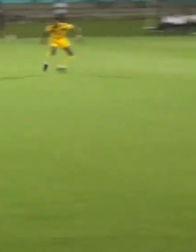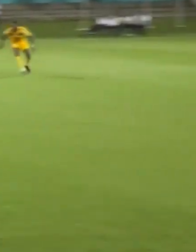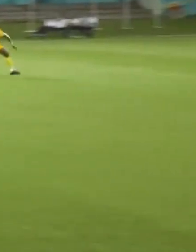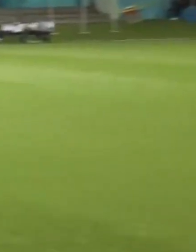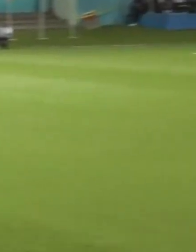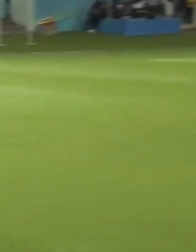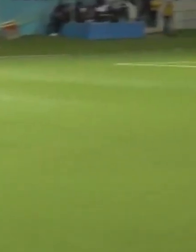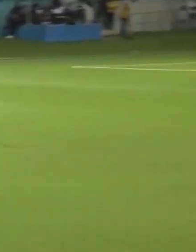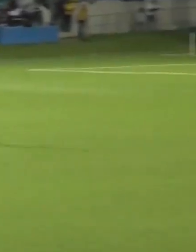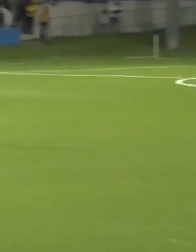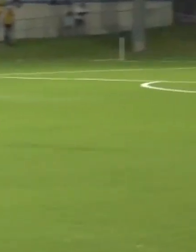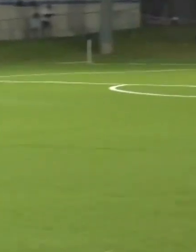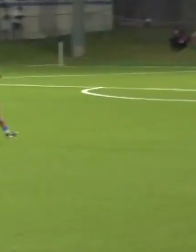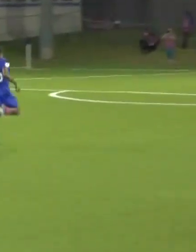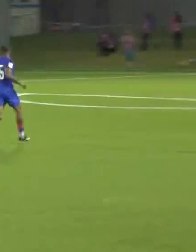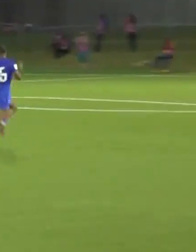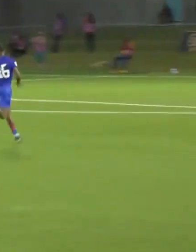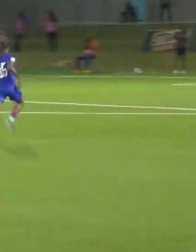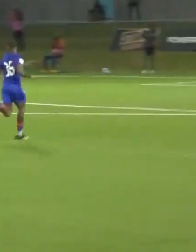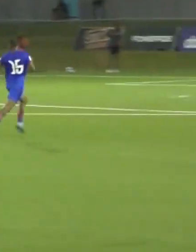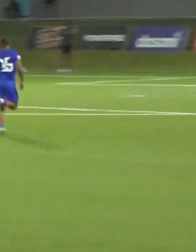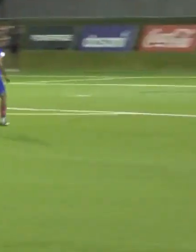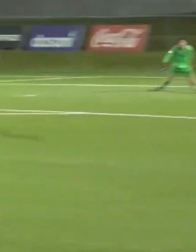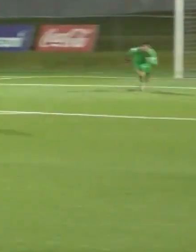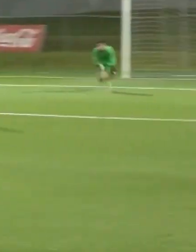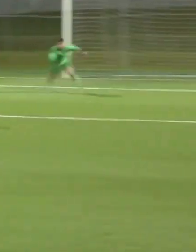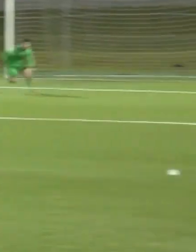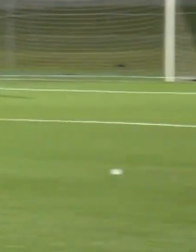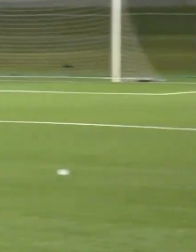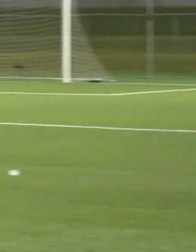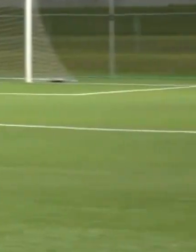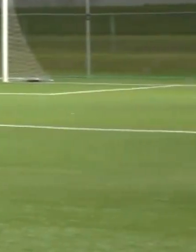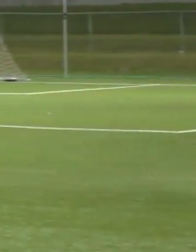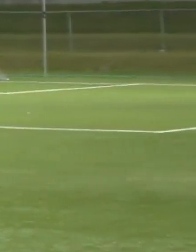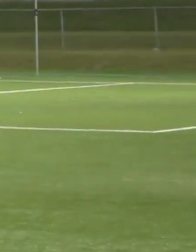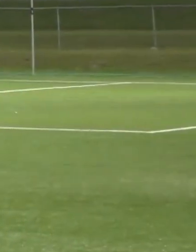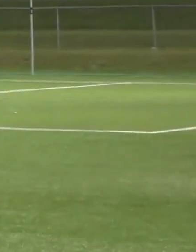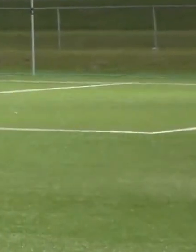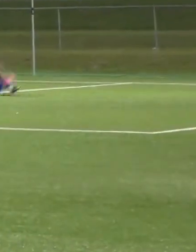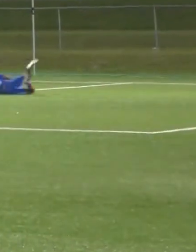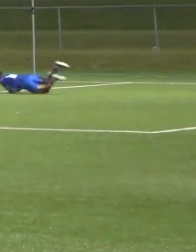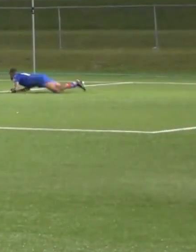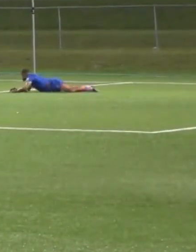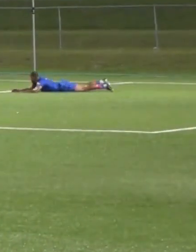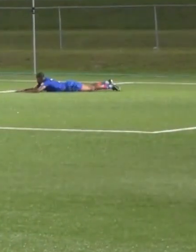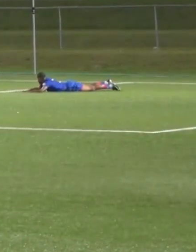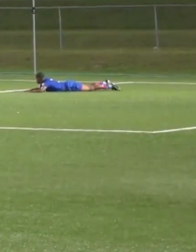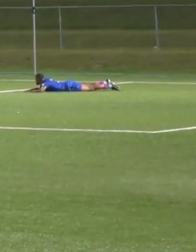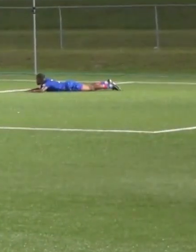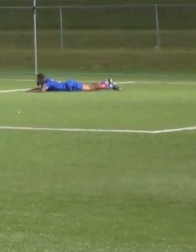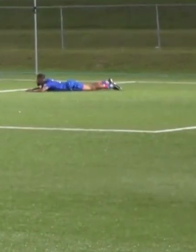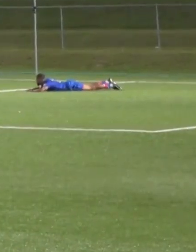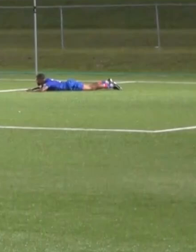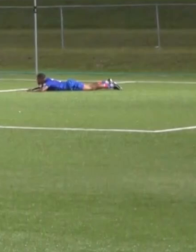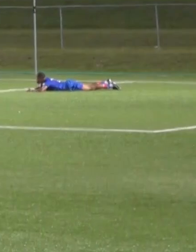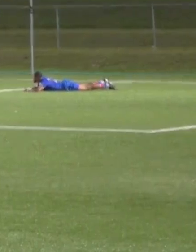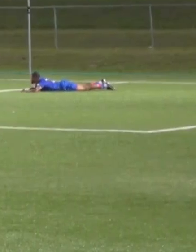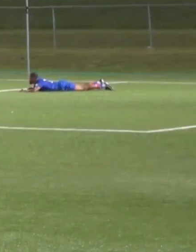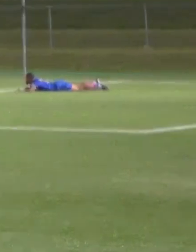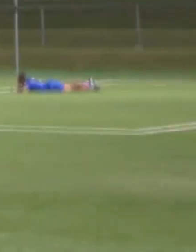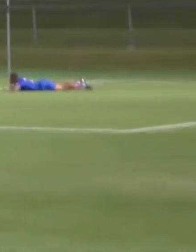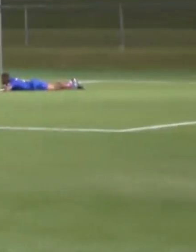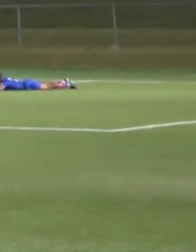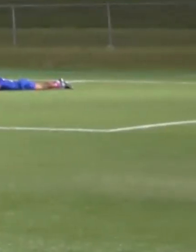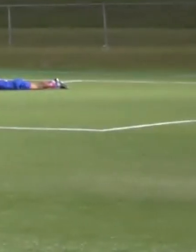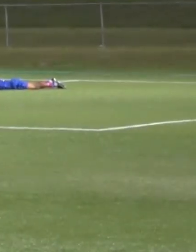never looking back. This is a 3v2 situation, and the outcome was inevitable. A simple finish at the back